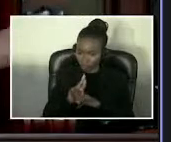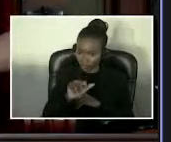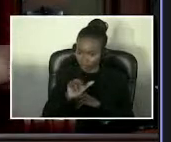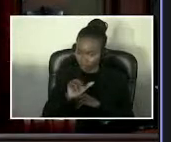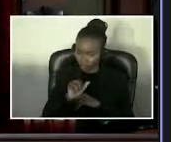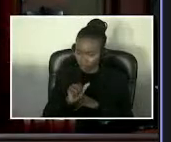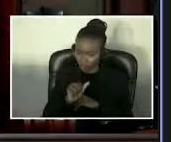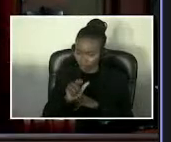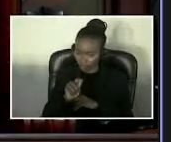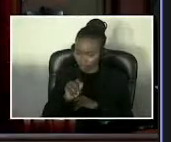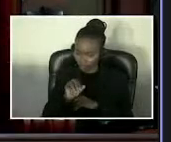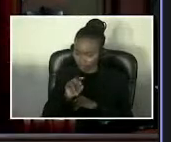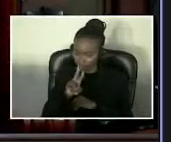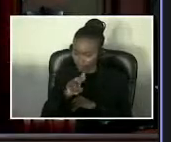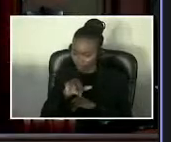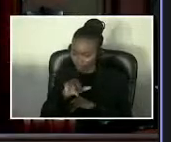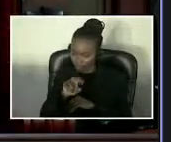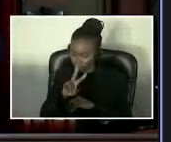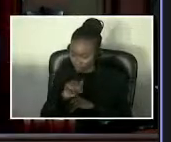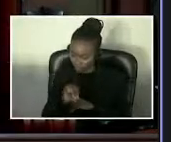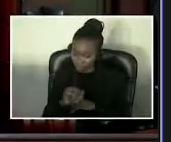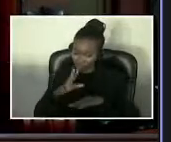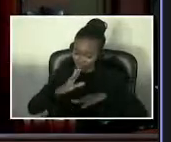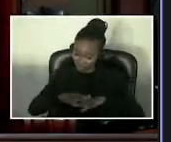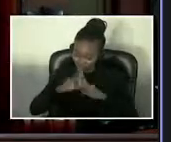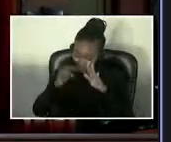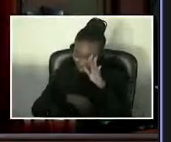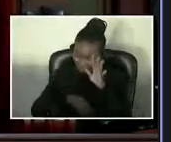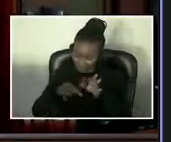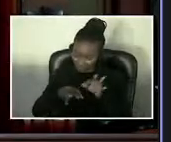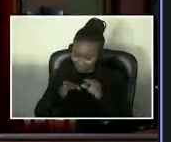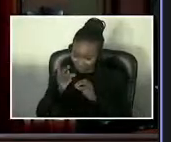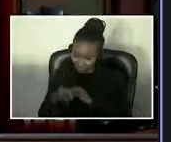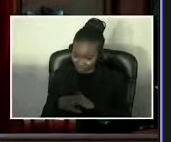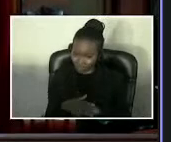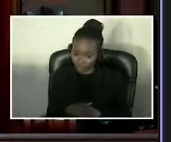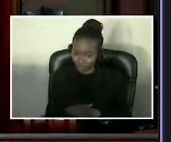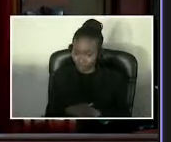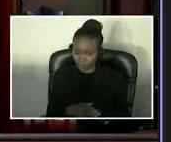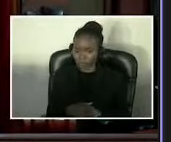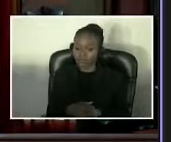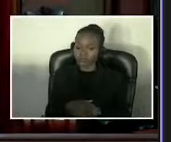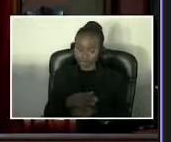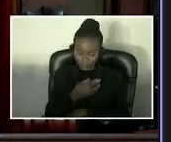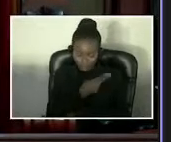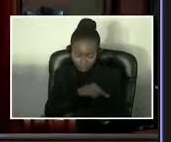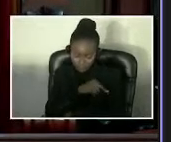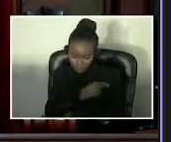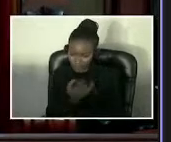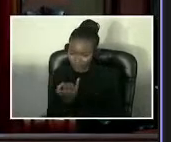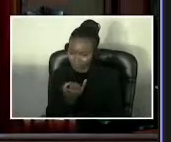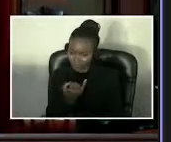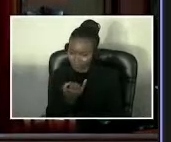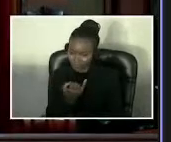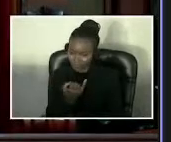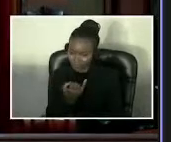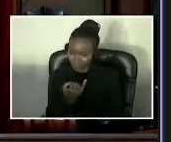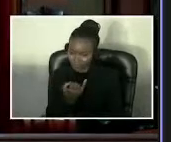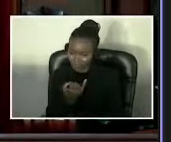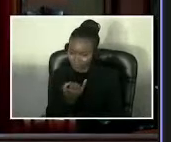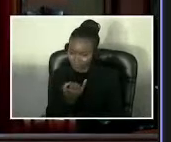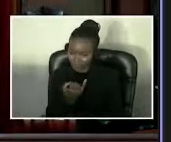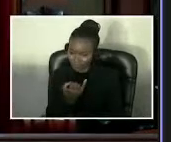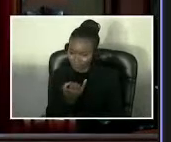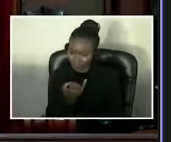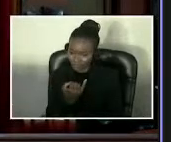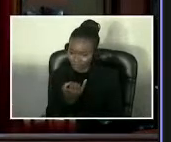in details with with that having hospitals like in ghosts is a gold achievement as this province although it is a national competence we have to